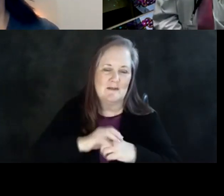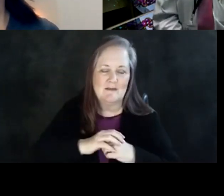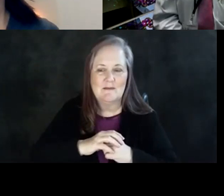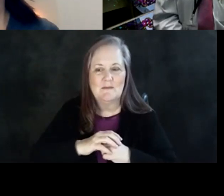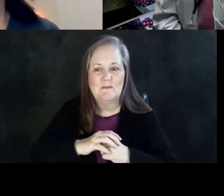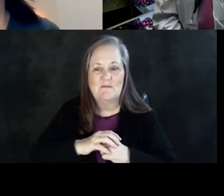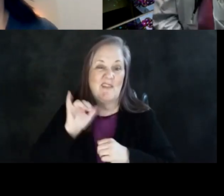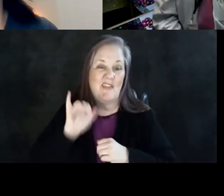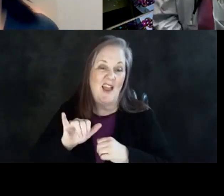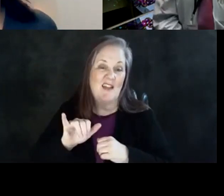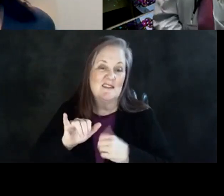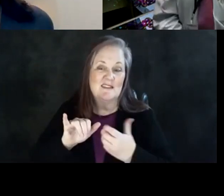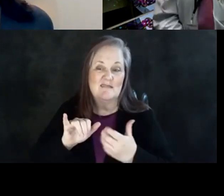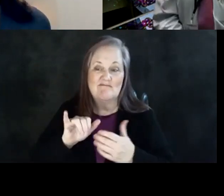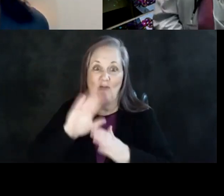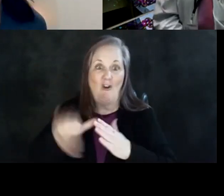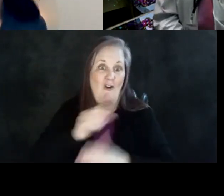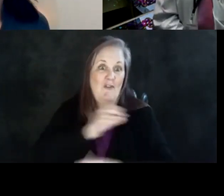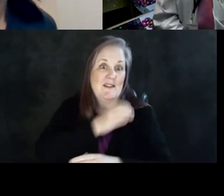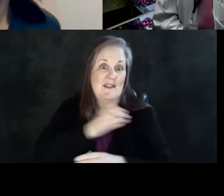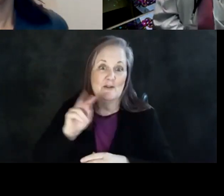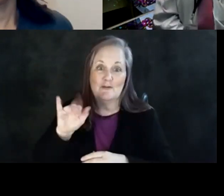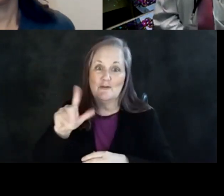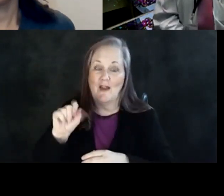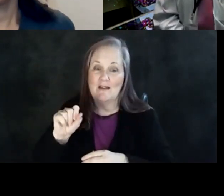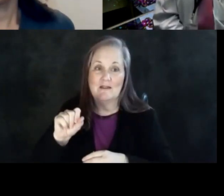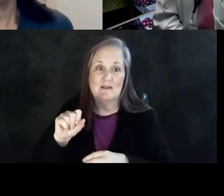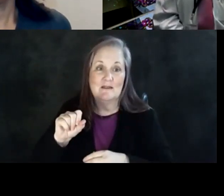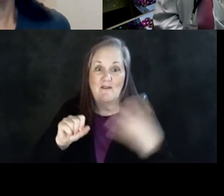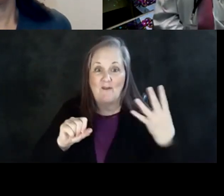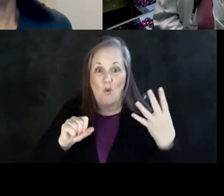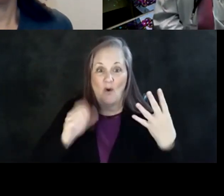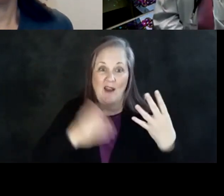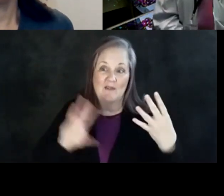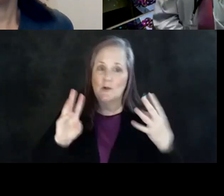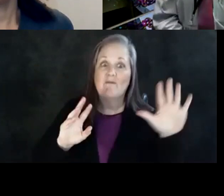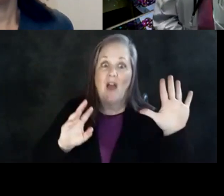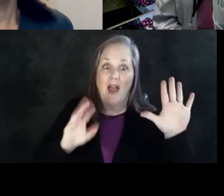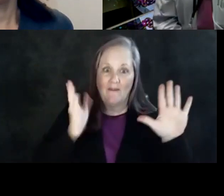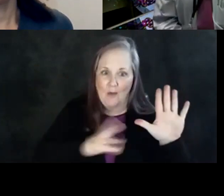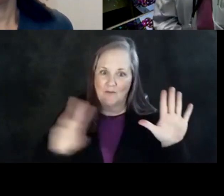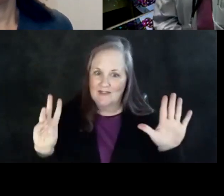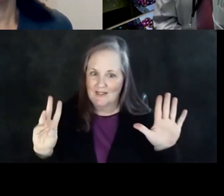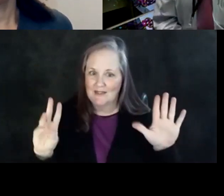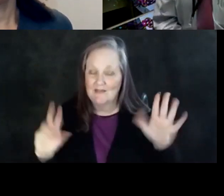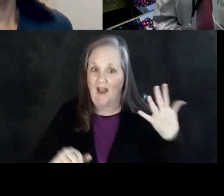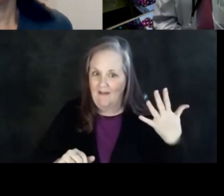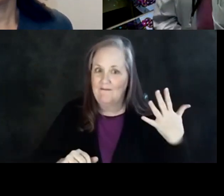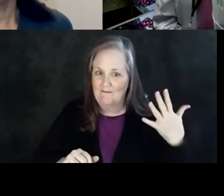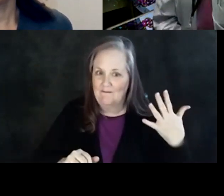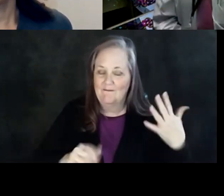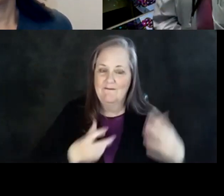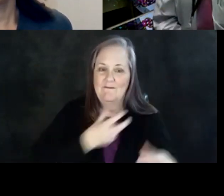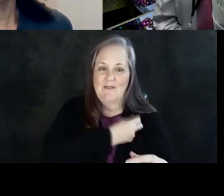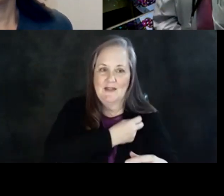That's the basis. That all the clinical trials, 4 out of the 6 or 5 out of the 6 vaccines that have